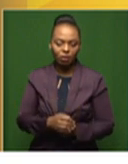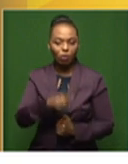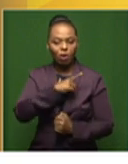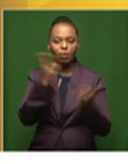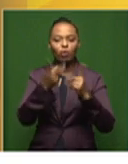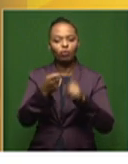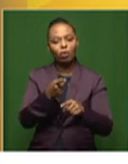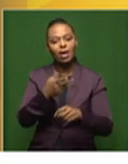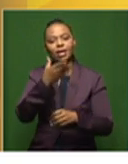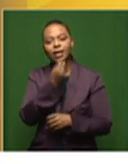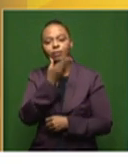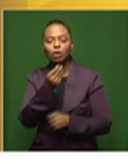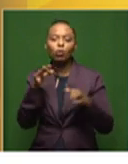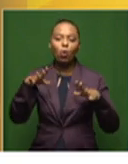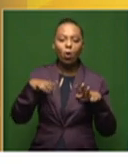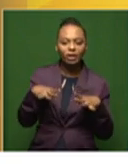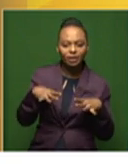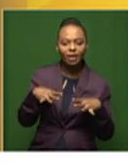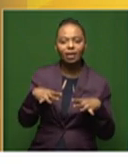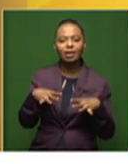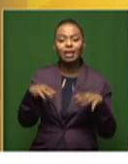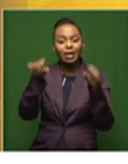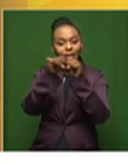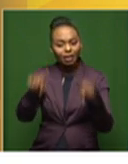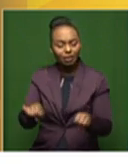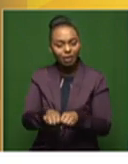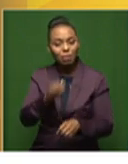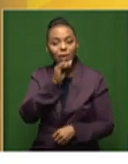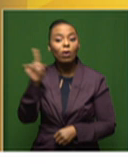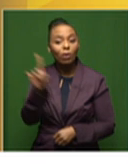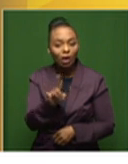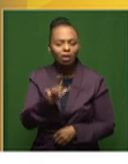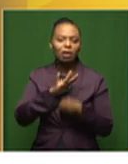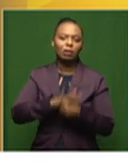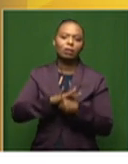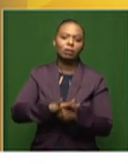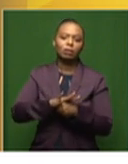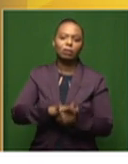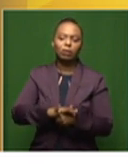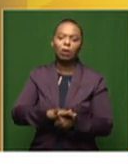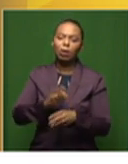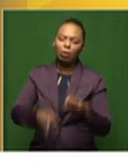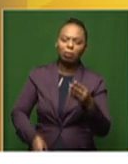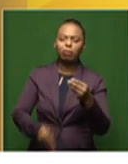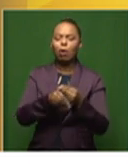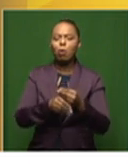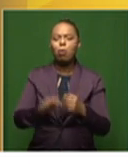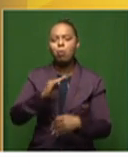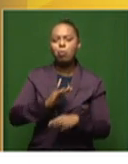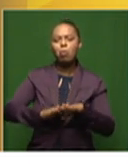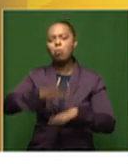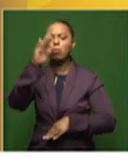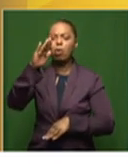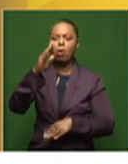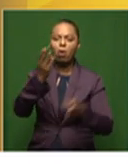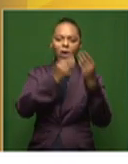holidays. And therefore, the system is overburdened. You can't bring additional numbers of learners and parents to